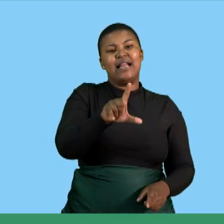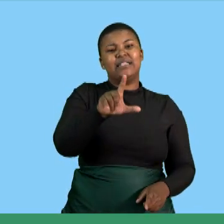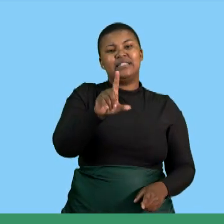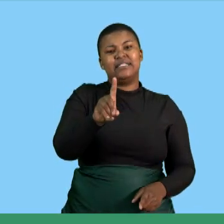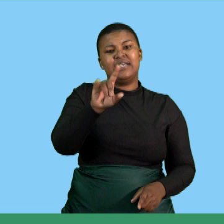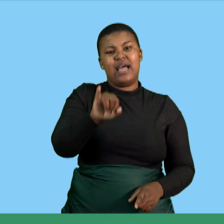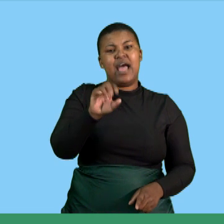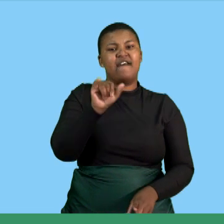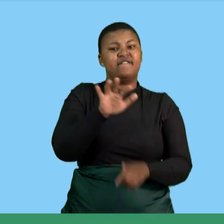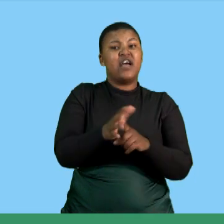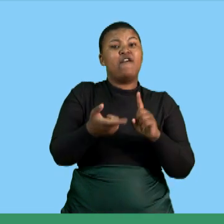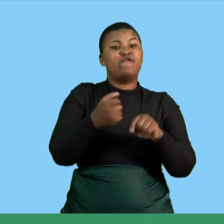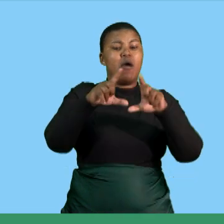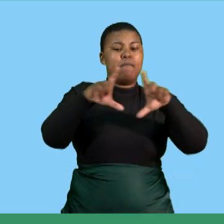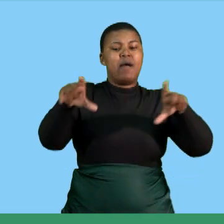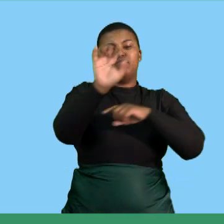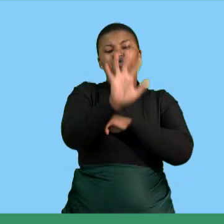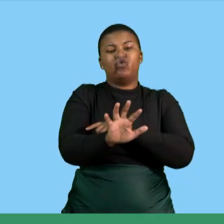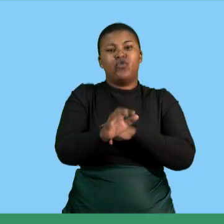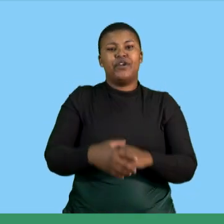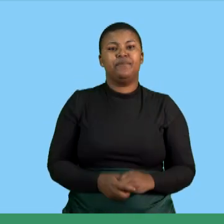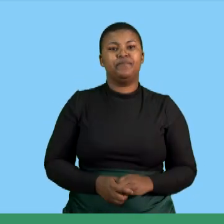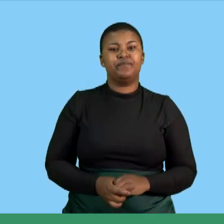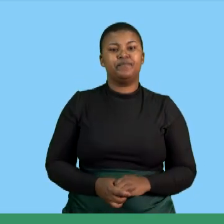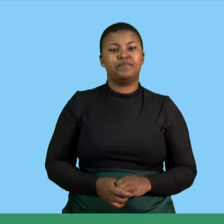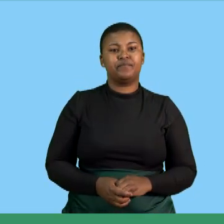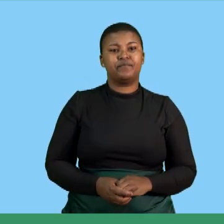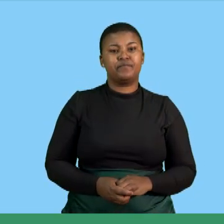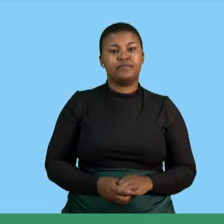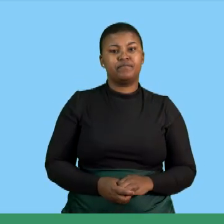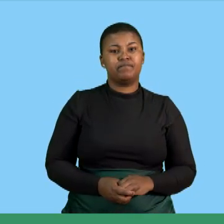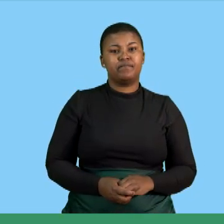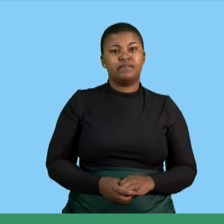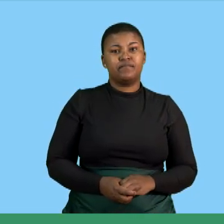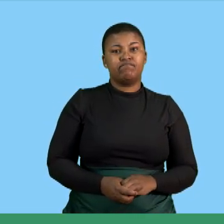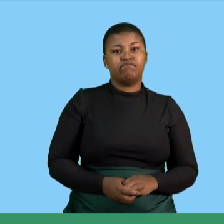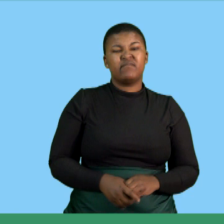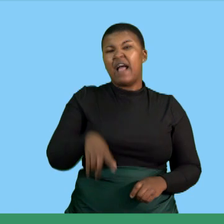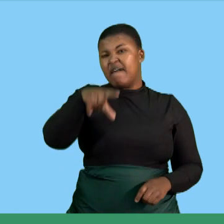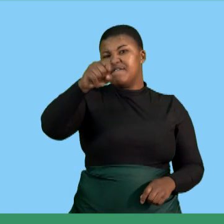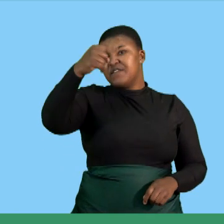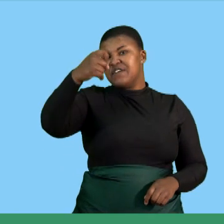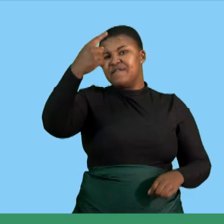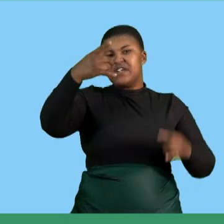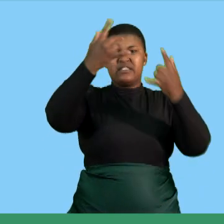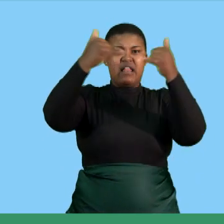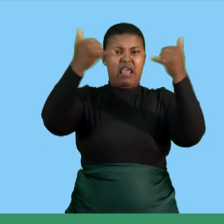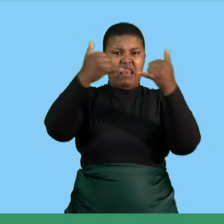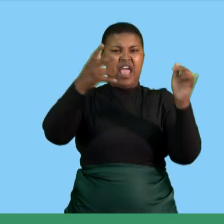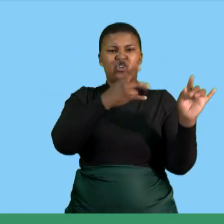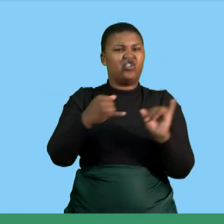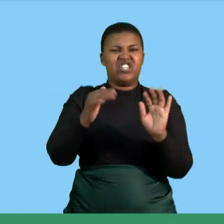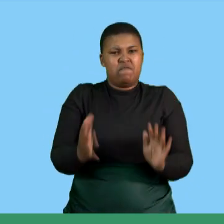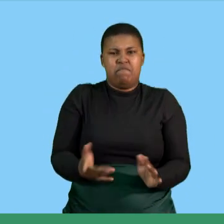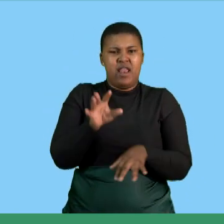given scenario. Now when we look at the scenario, the first few lines is only an introduction